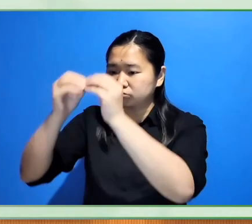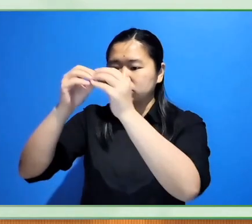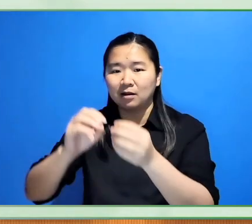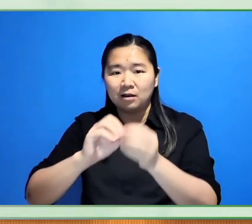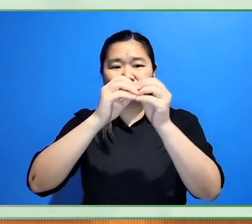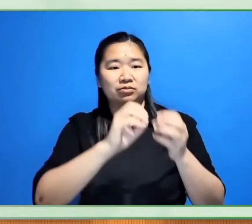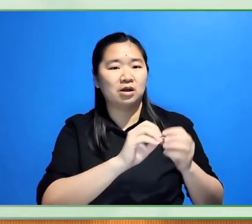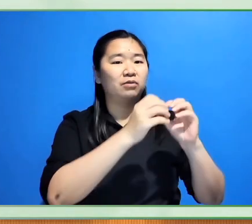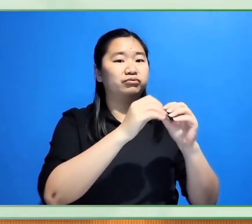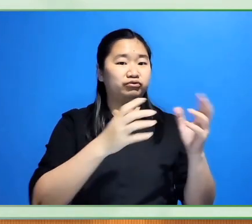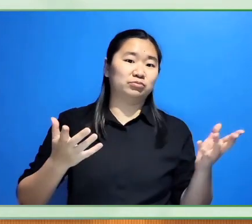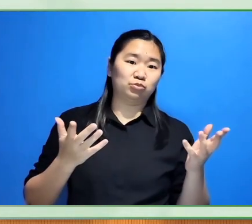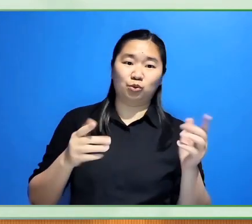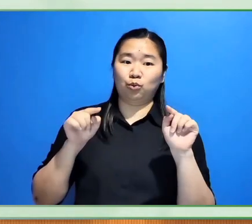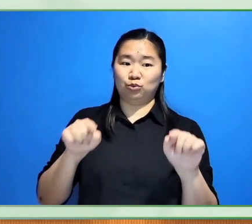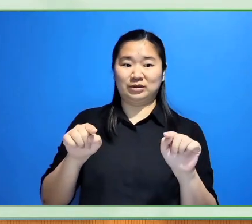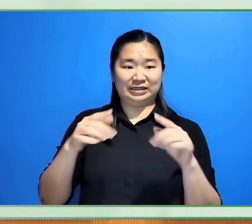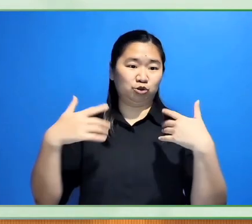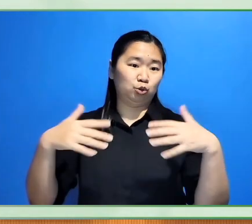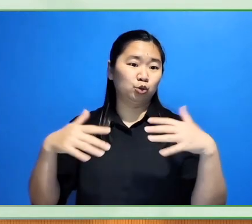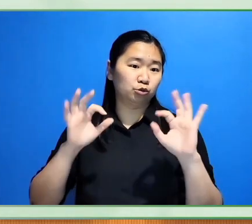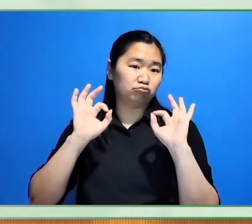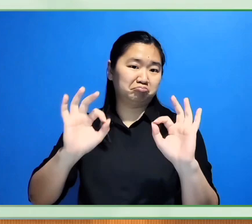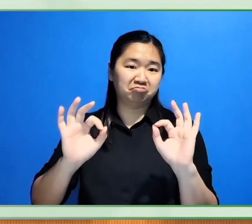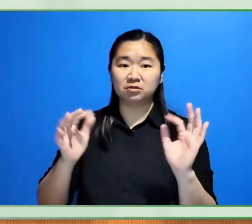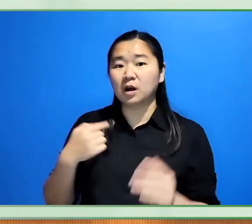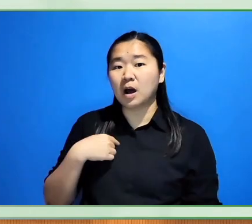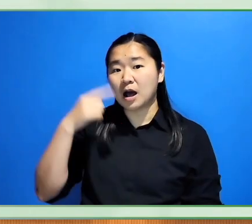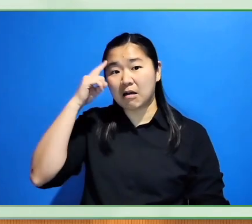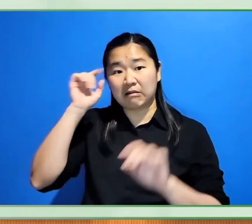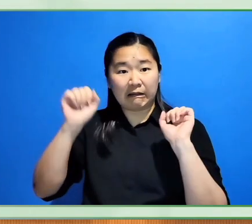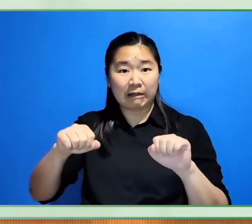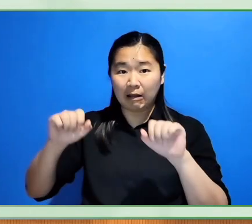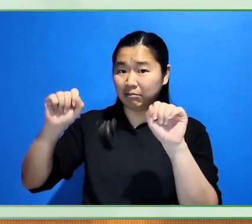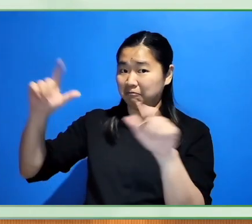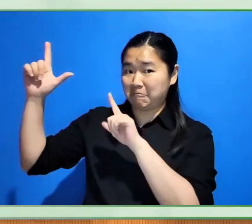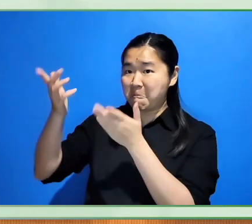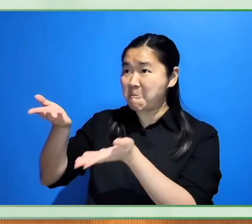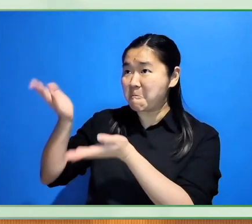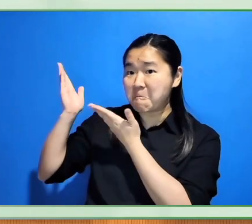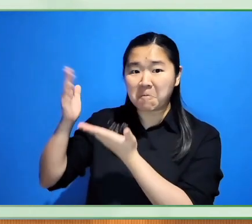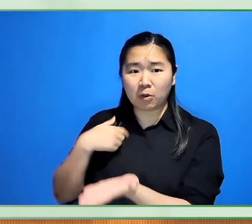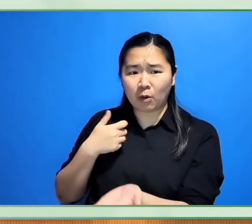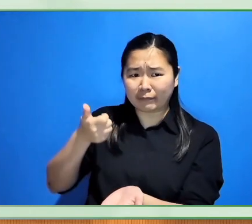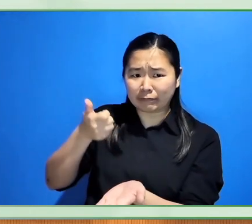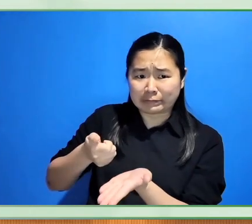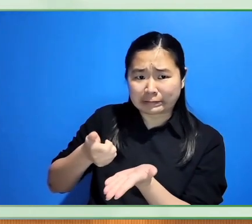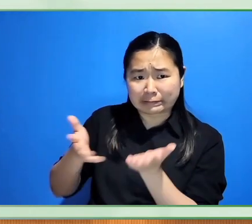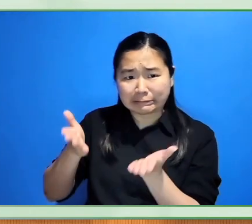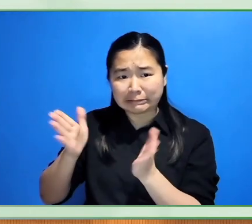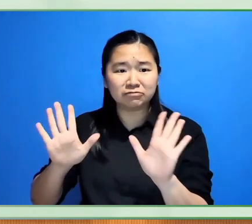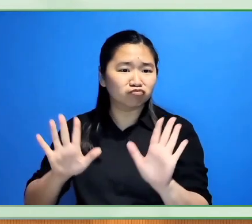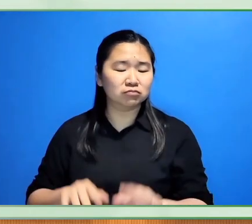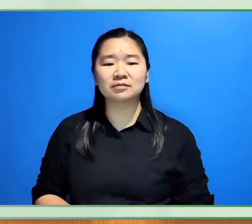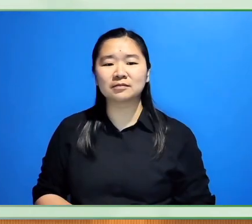The introductory slide, yes, there we are. My name is Evert-Jan Hogewerf. I am the